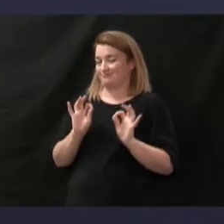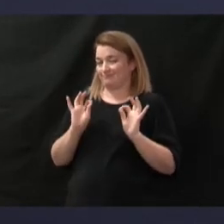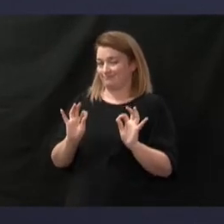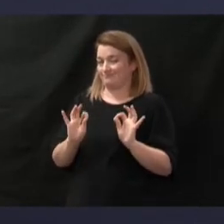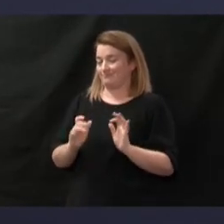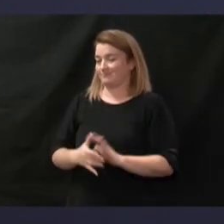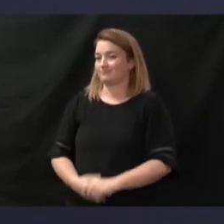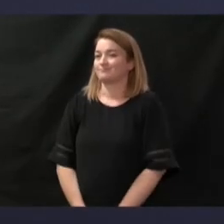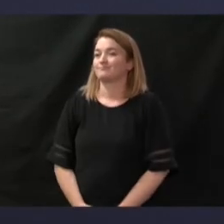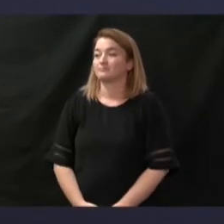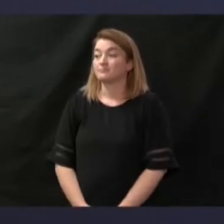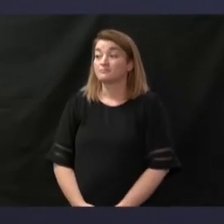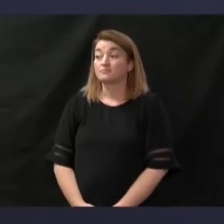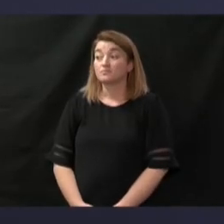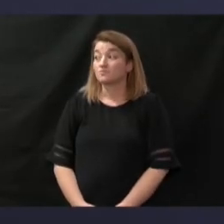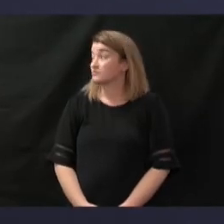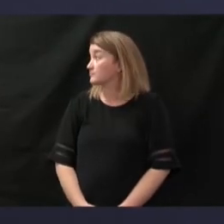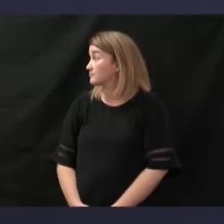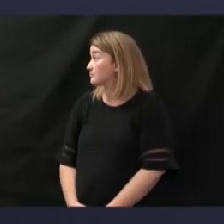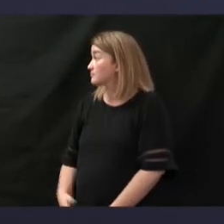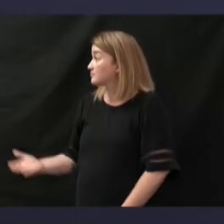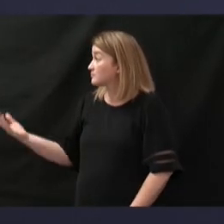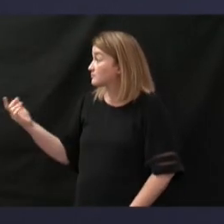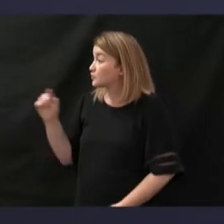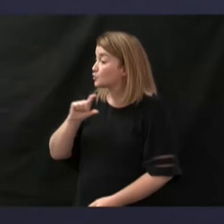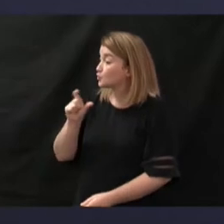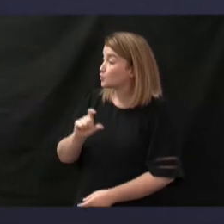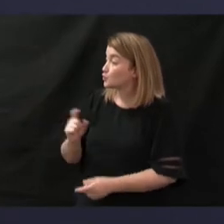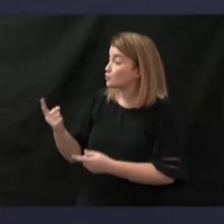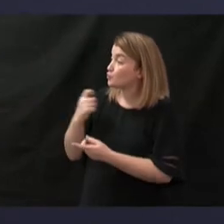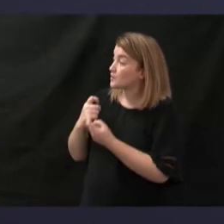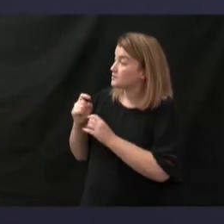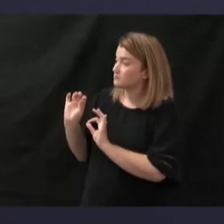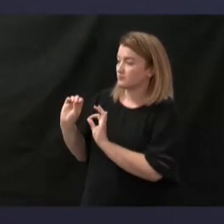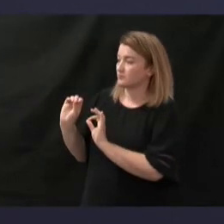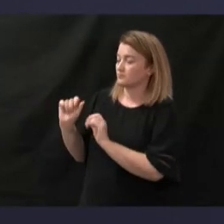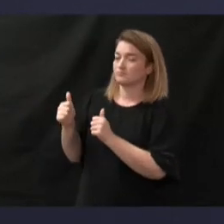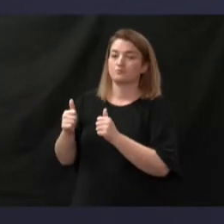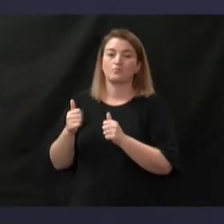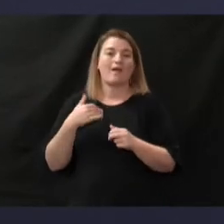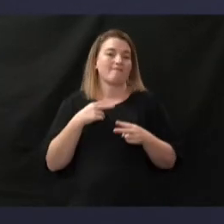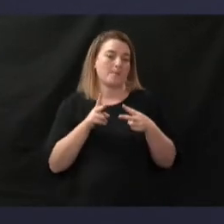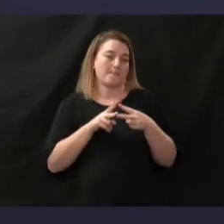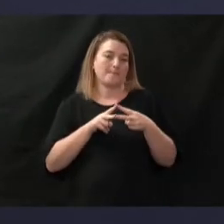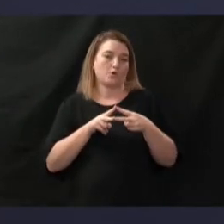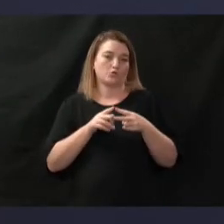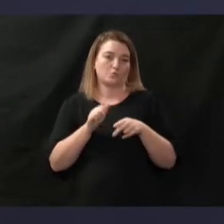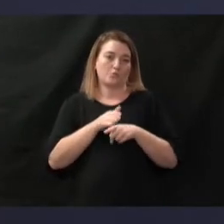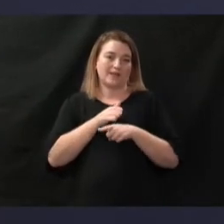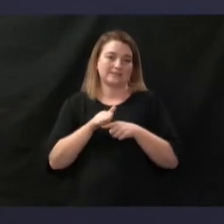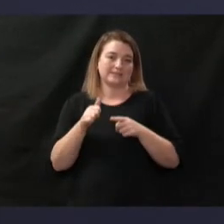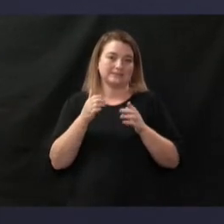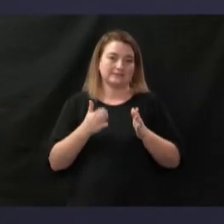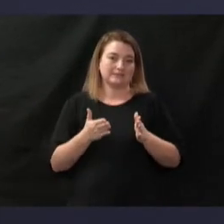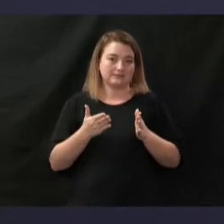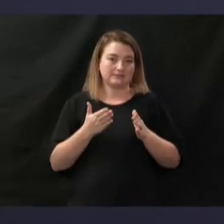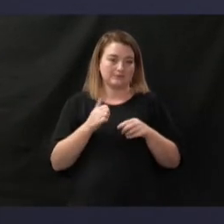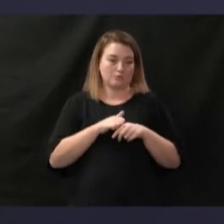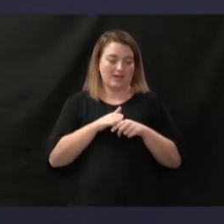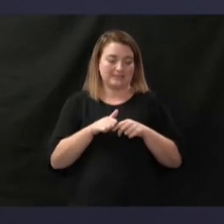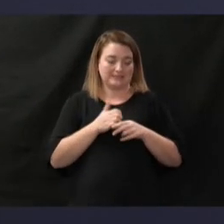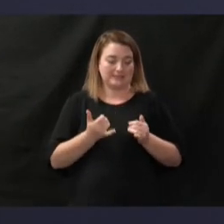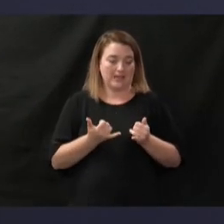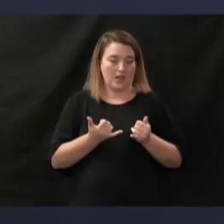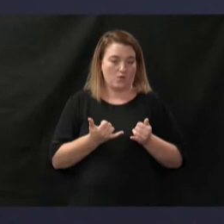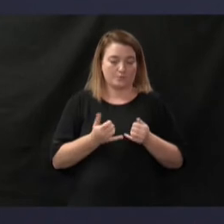now, we have a part, any Zoom questions? Okay, we have a partner practice. And what we're